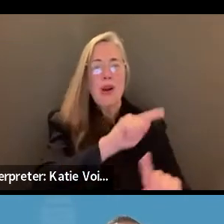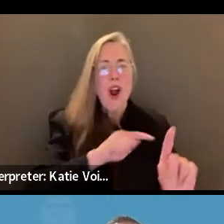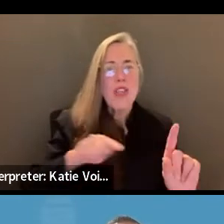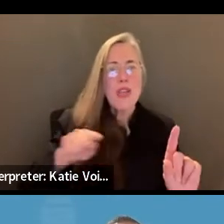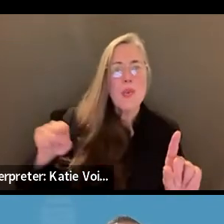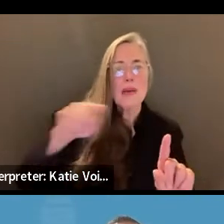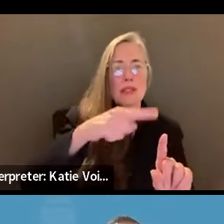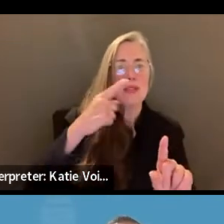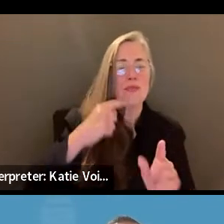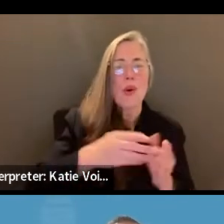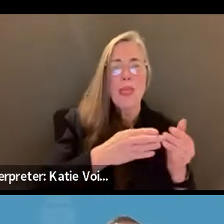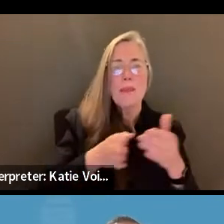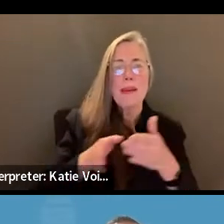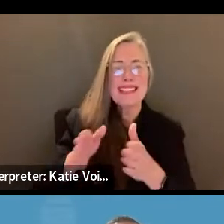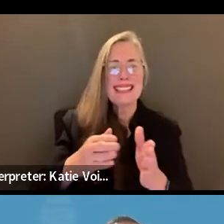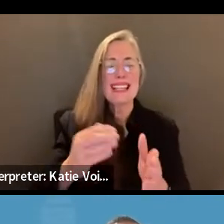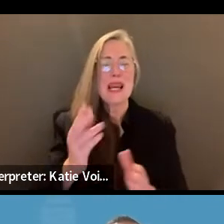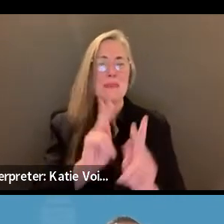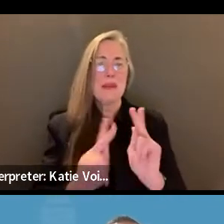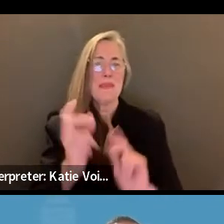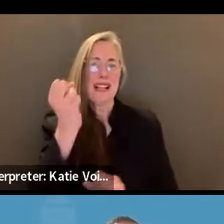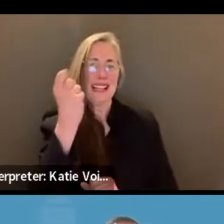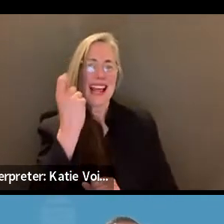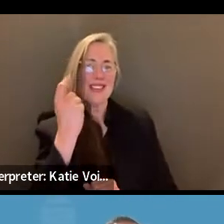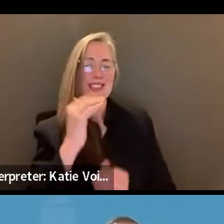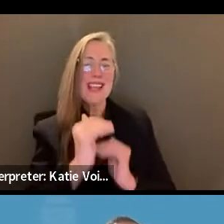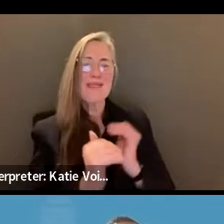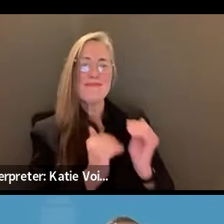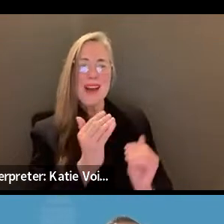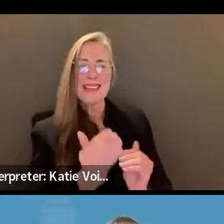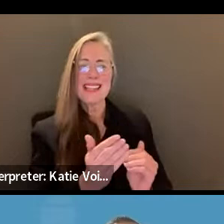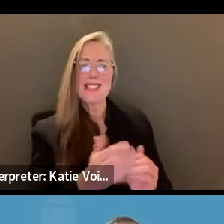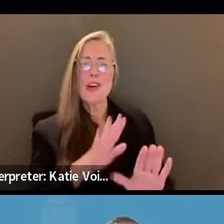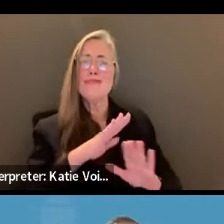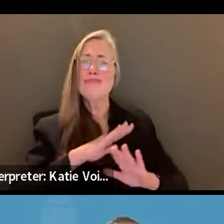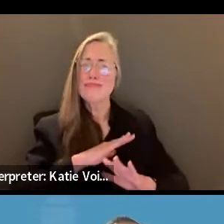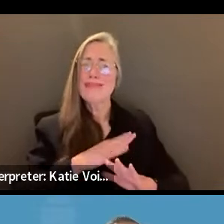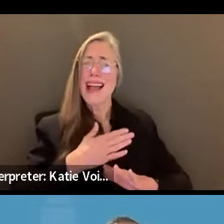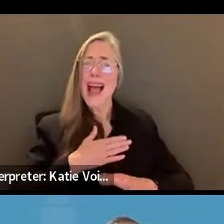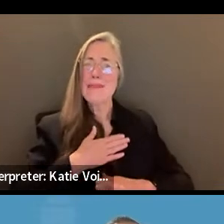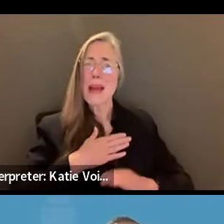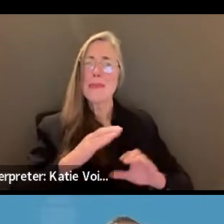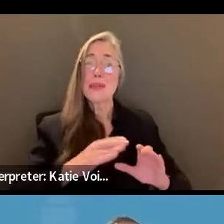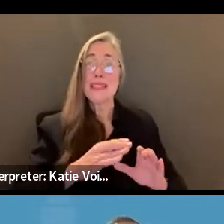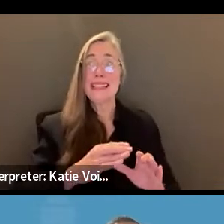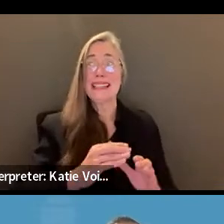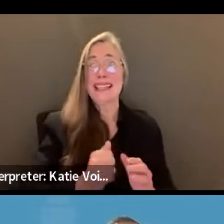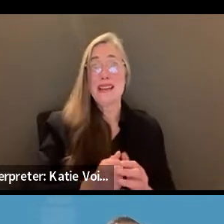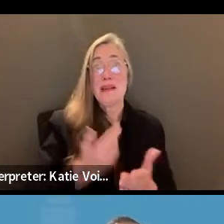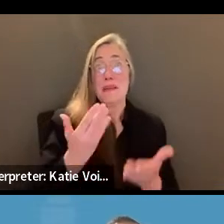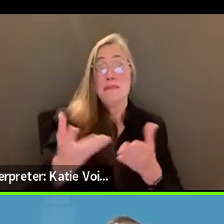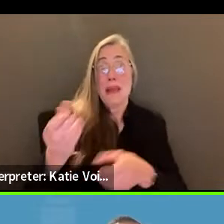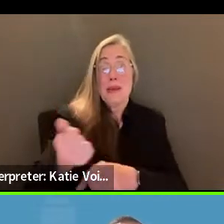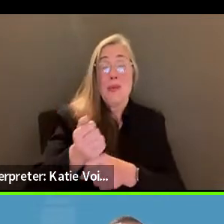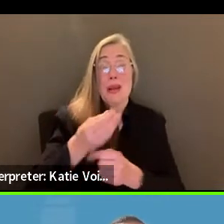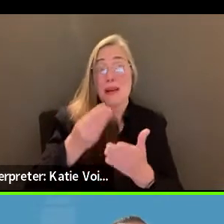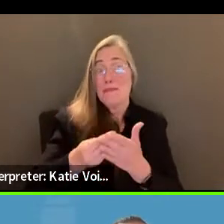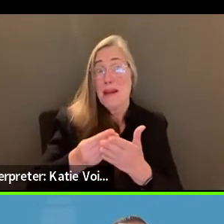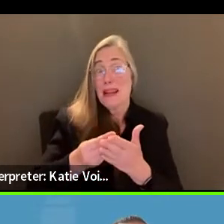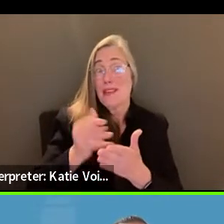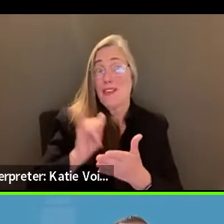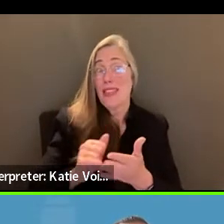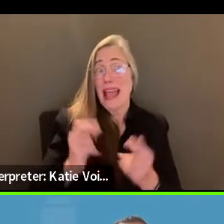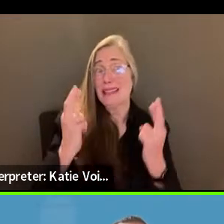I'm happy we did it. And we'll hopefully, fingers crossed, they'll get some money for it. Sounds great. Thank